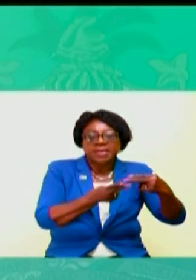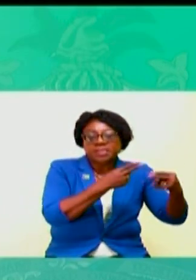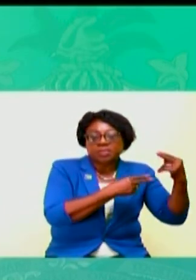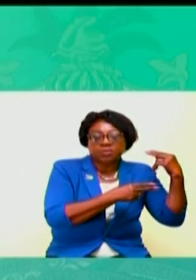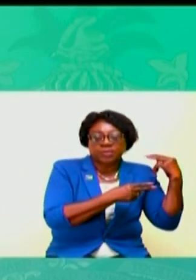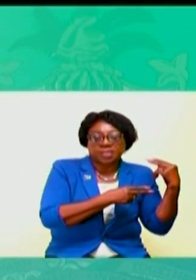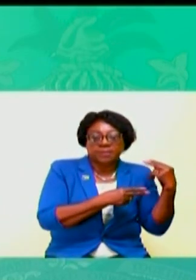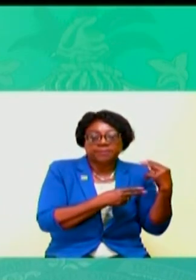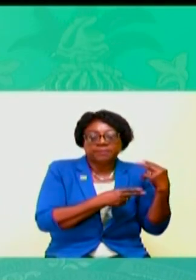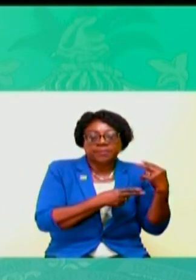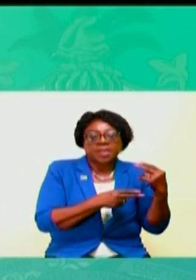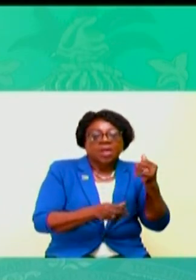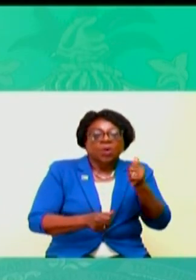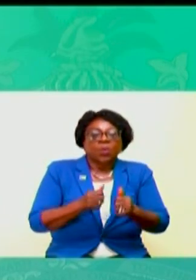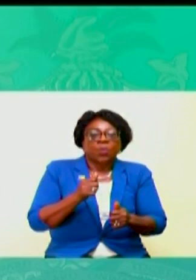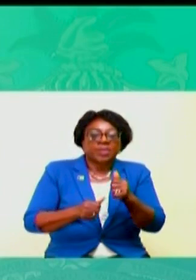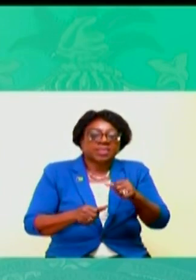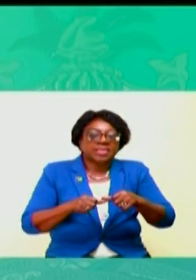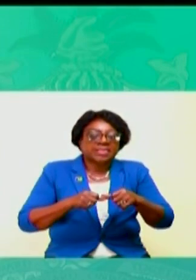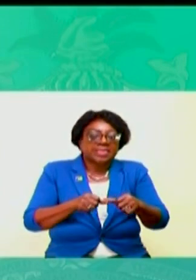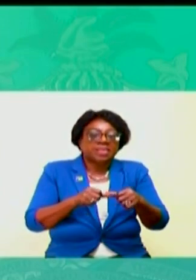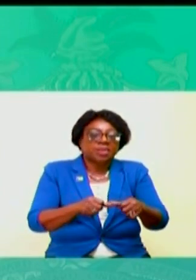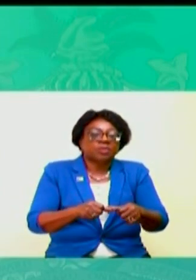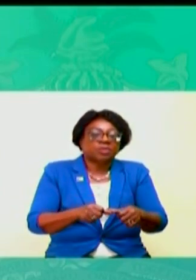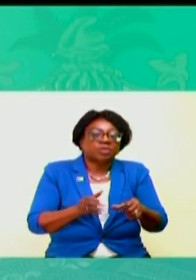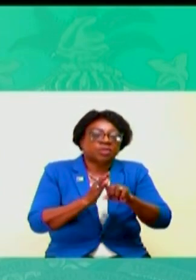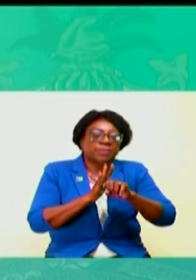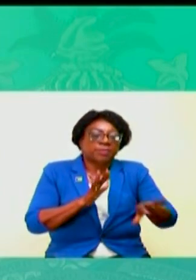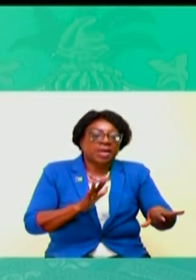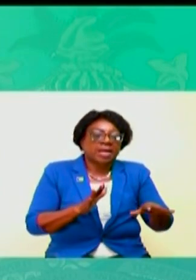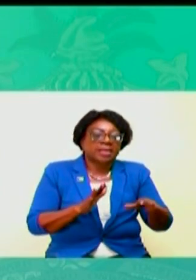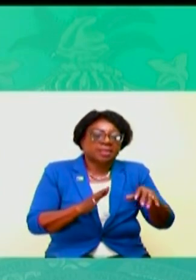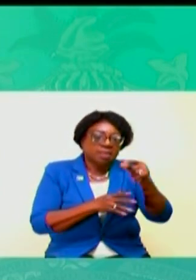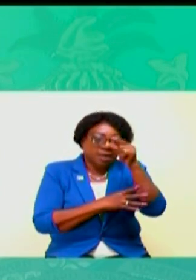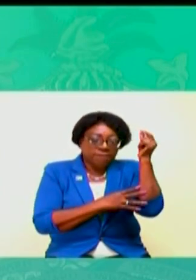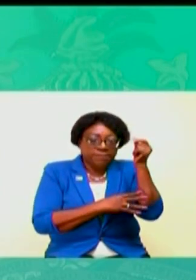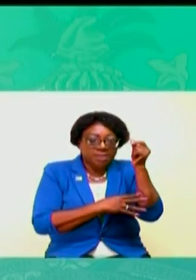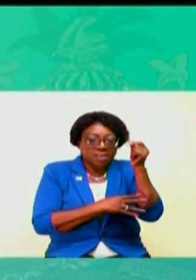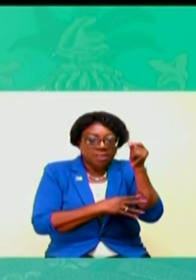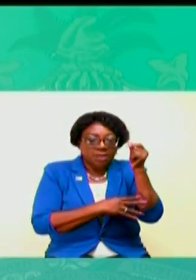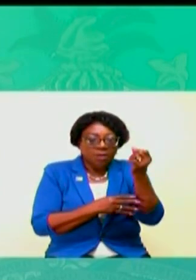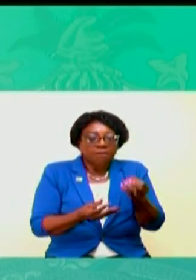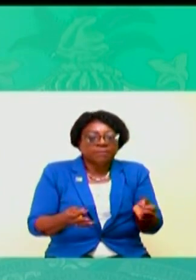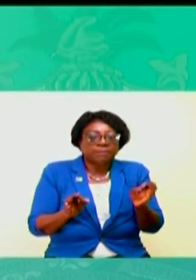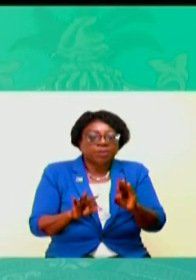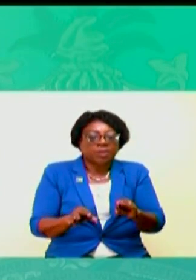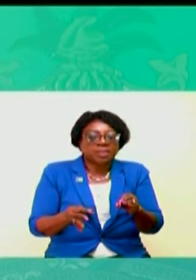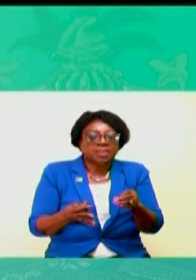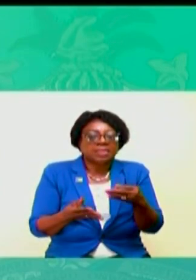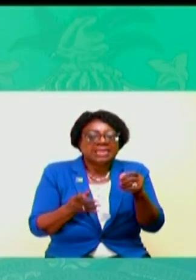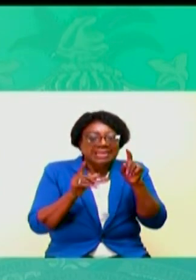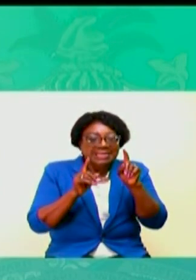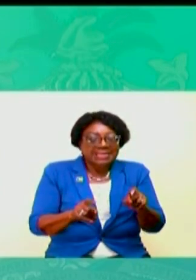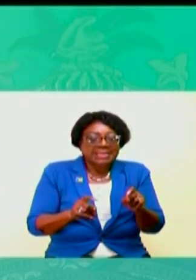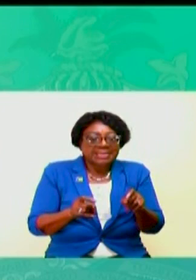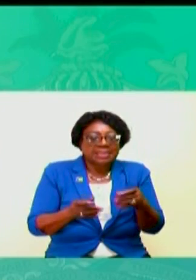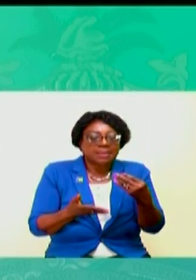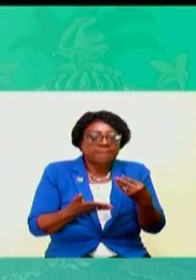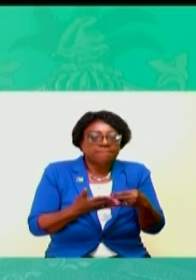Mr. Deputy Speaker, which continue to deprive the government of critically needed revenue. Mr. Deputy